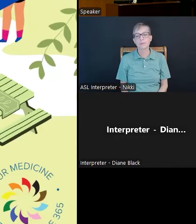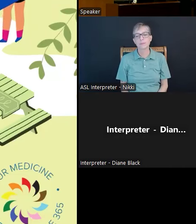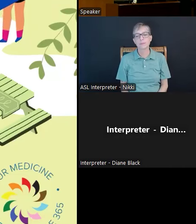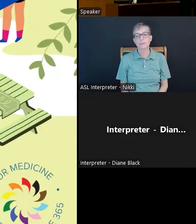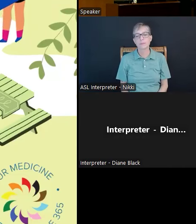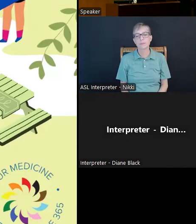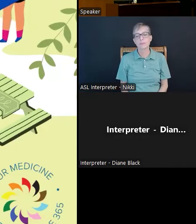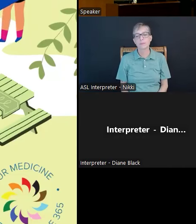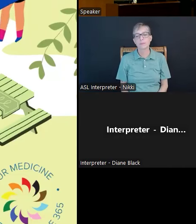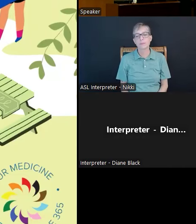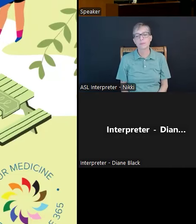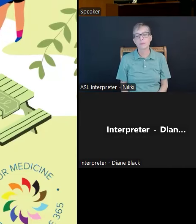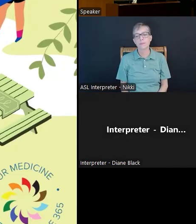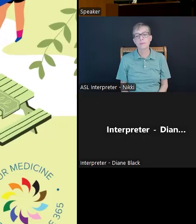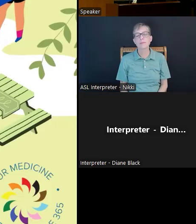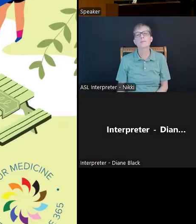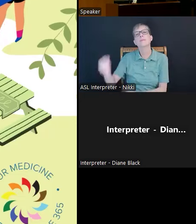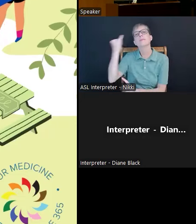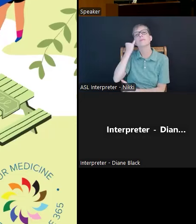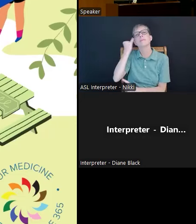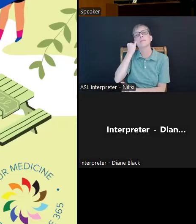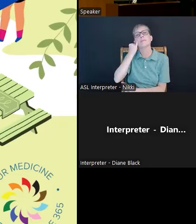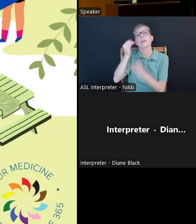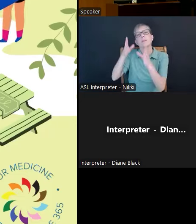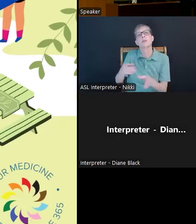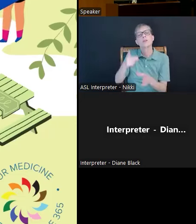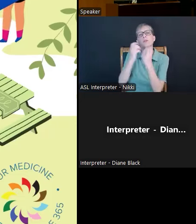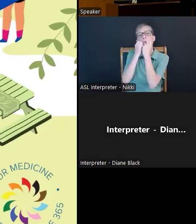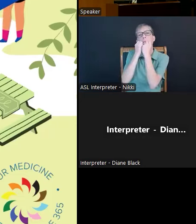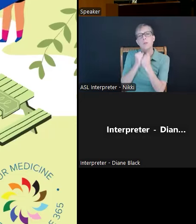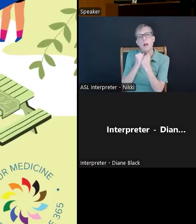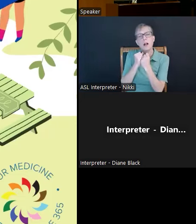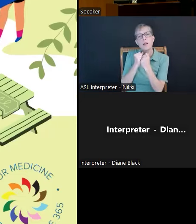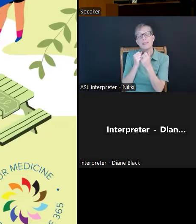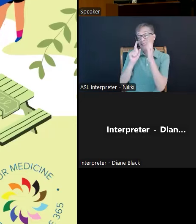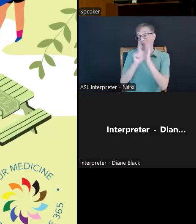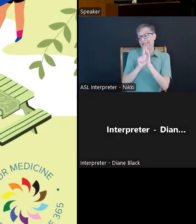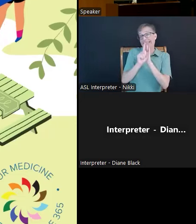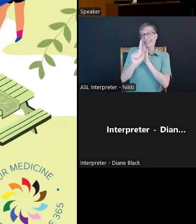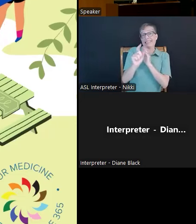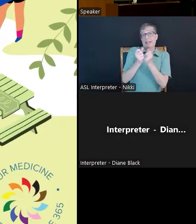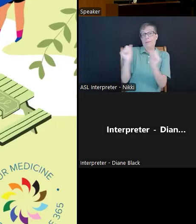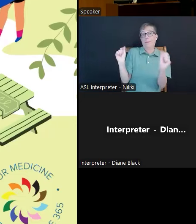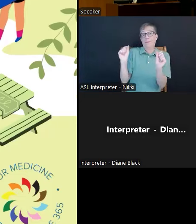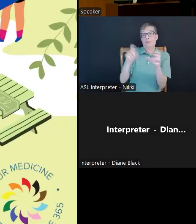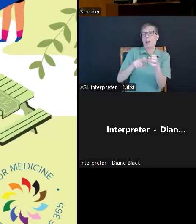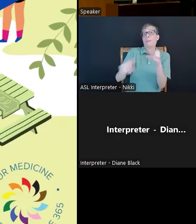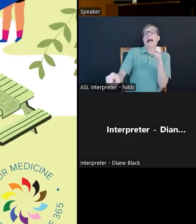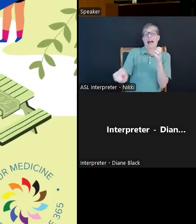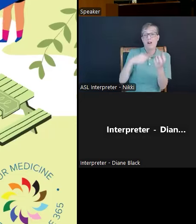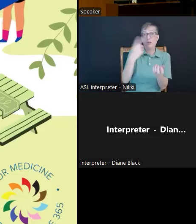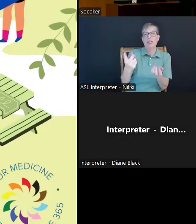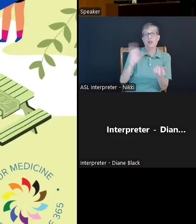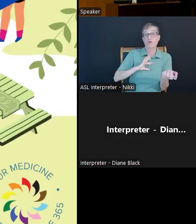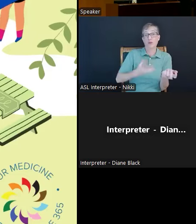And how do you think you'd respond if one of your loved ones comes out to you as trans or gender diverse? Or questioning their gender and not quite sure how